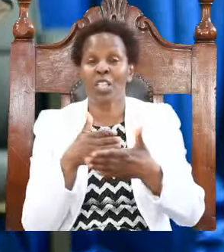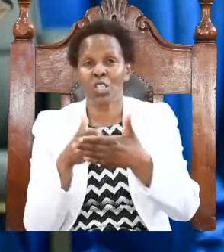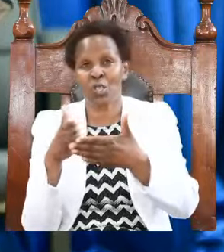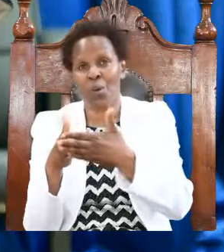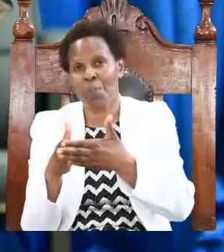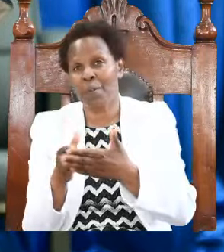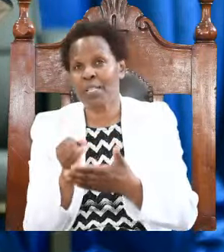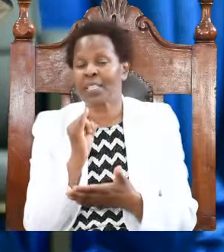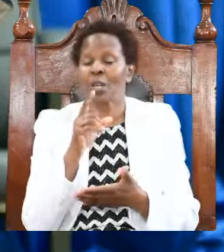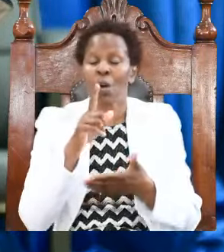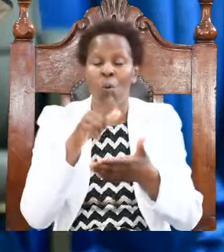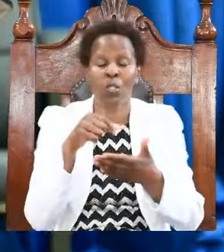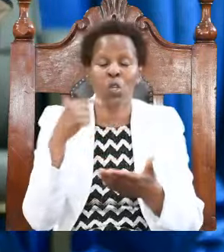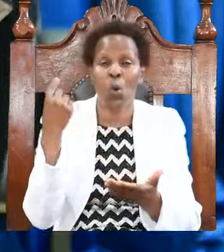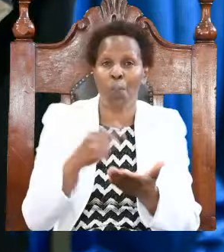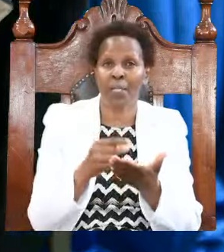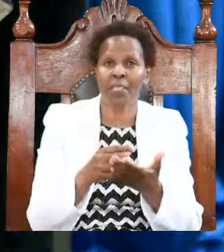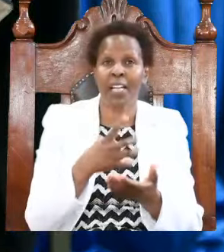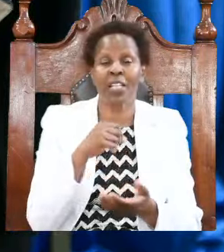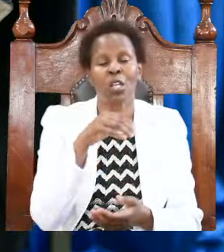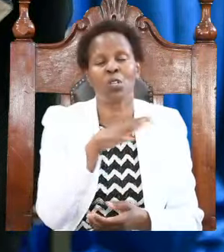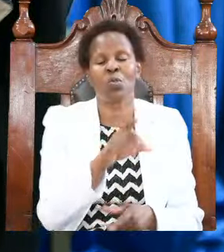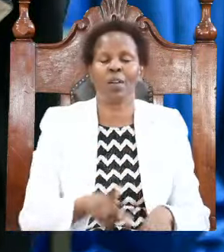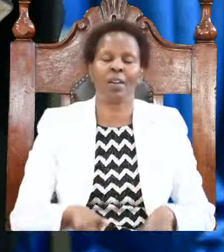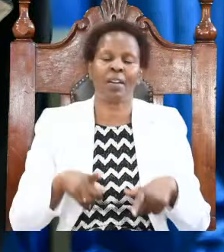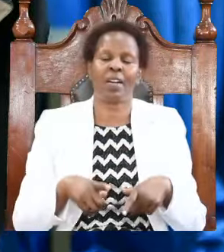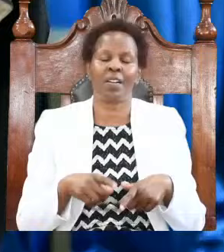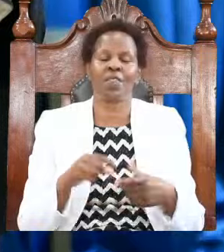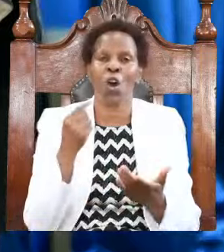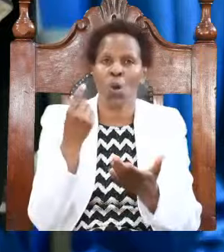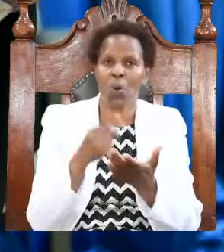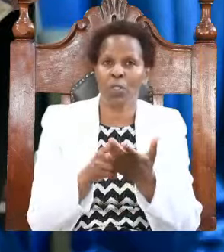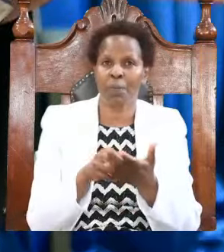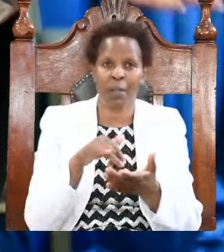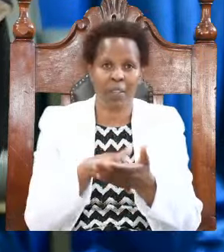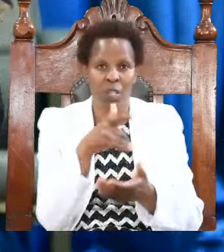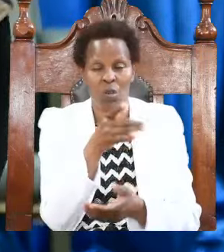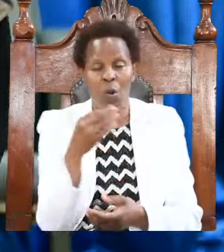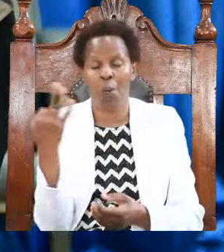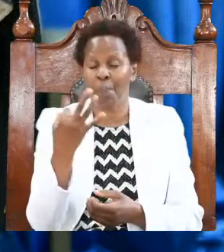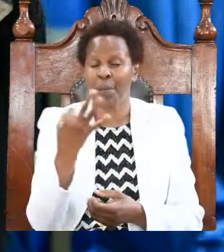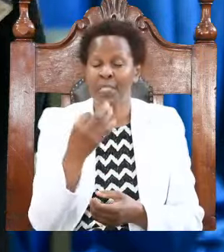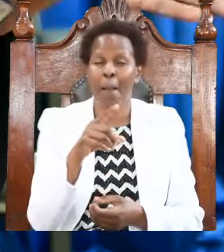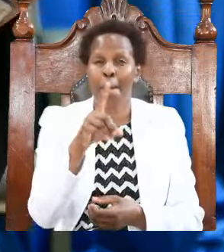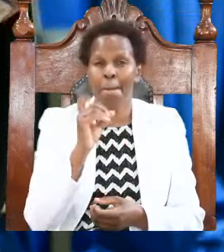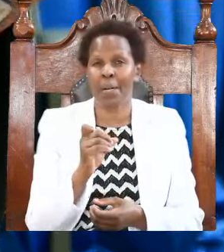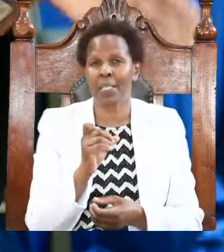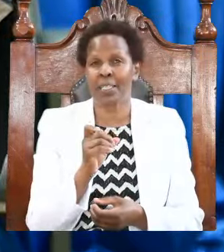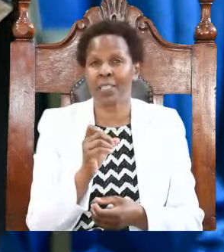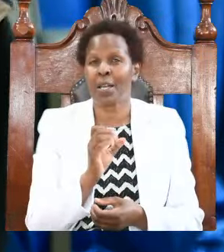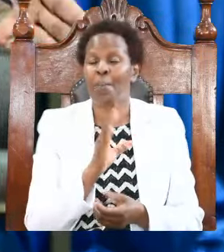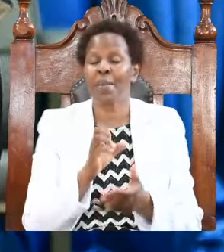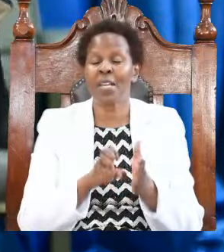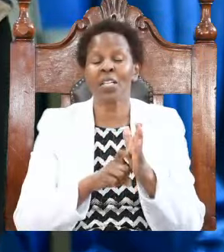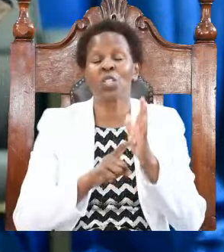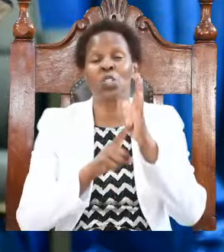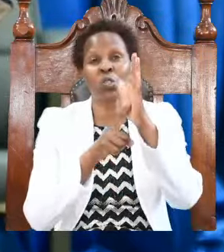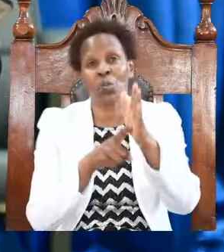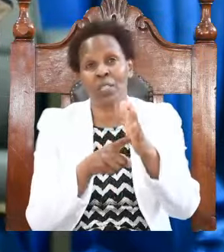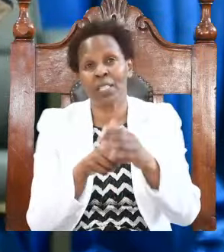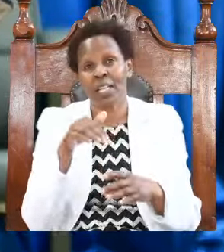we preach and the lives we lead. The gospel we preach must be reflected in the kind